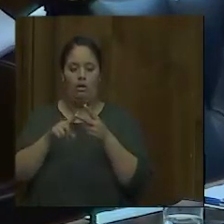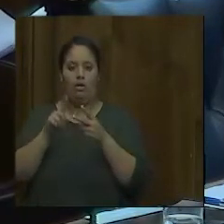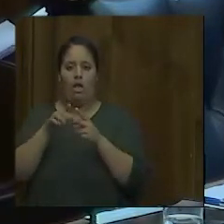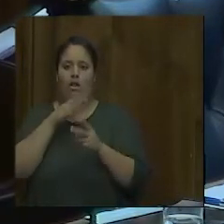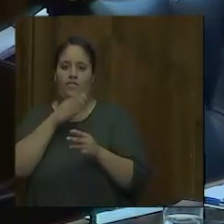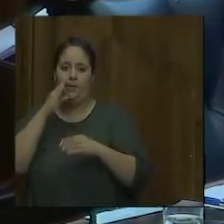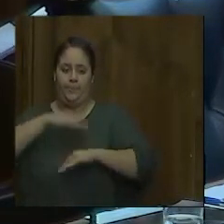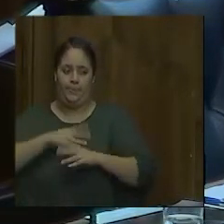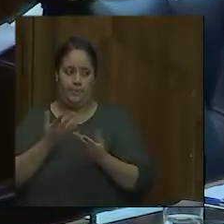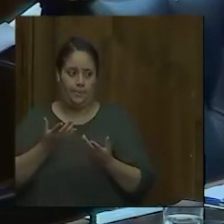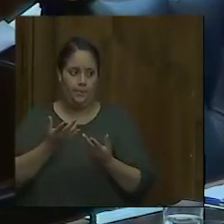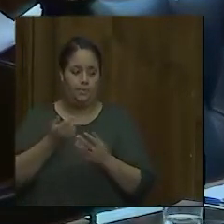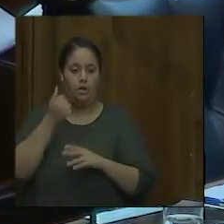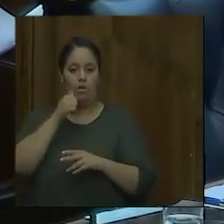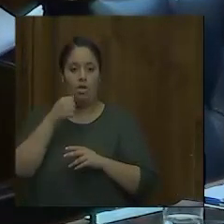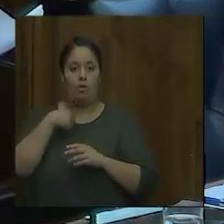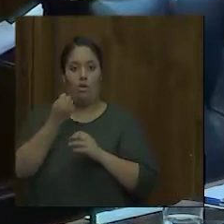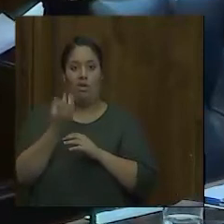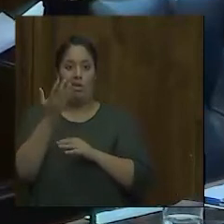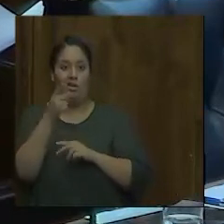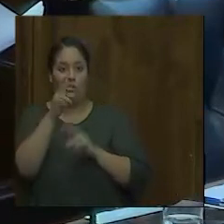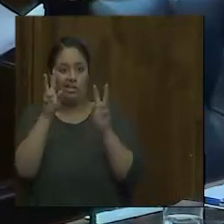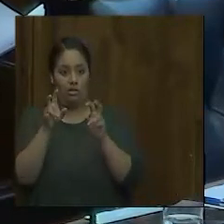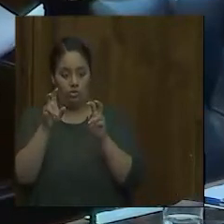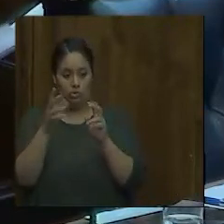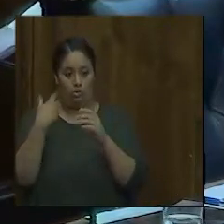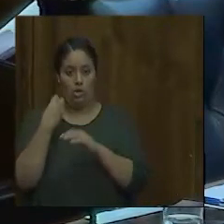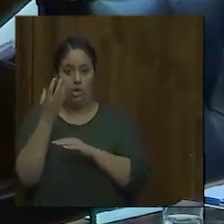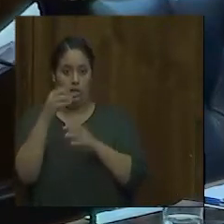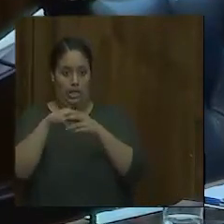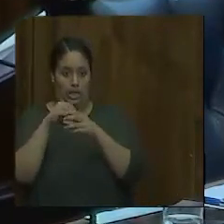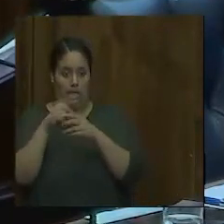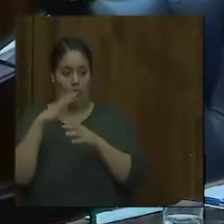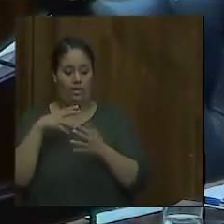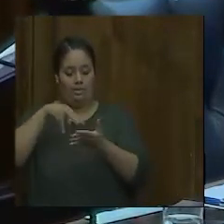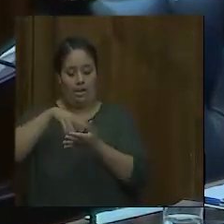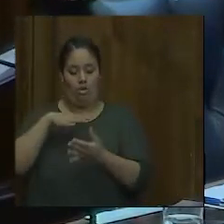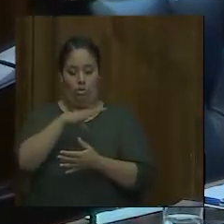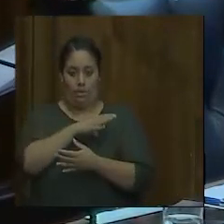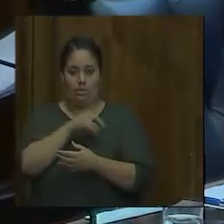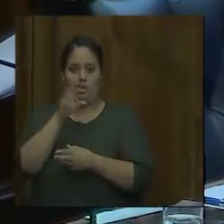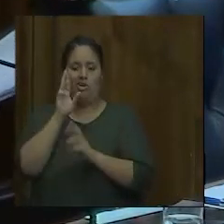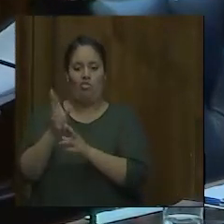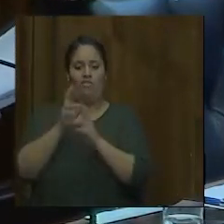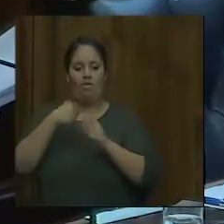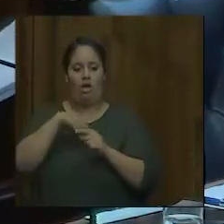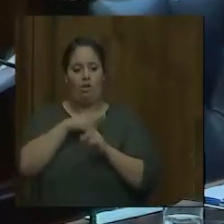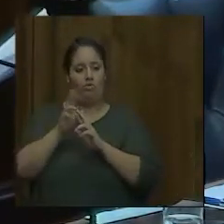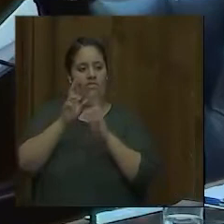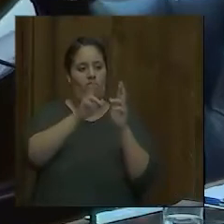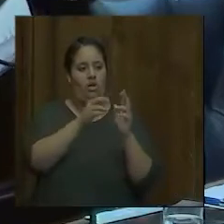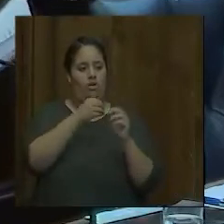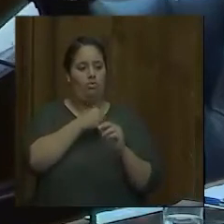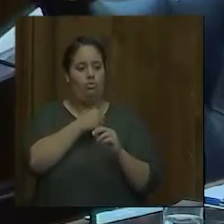and Afrikaans. When we raised that issue in the standing committee, they referred us to the